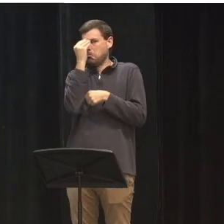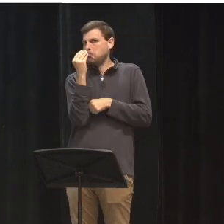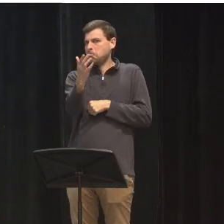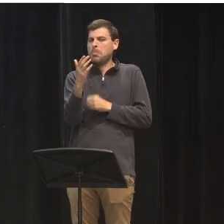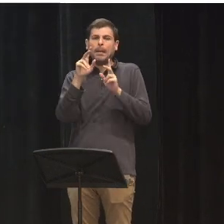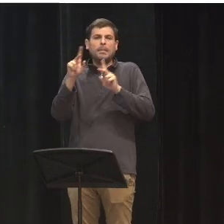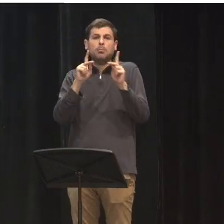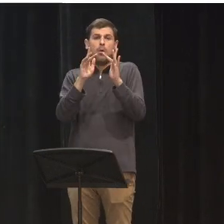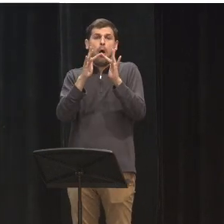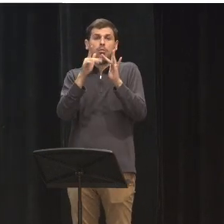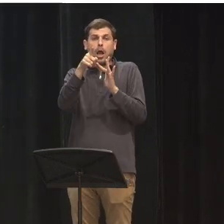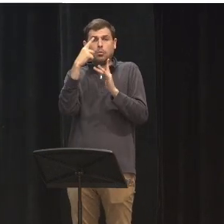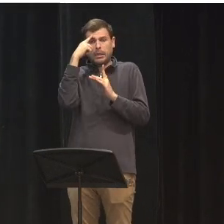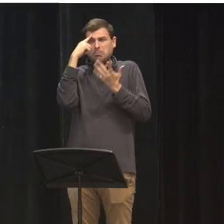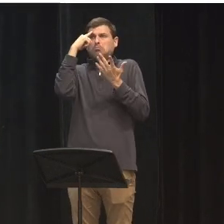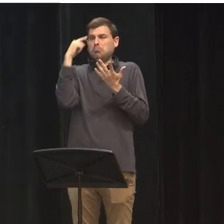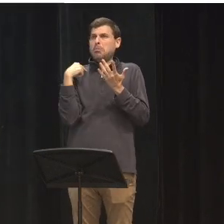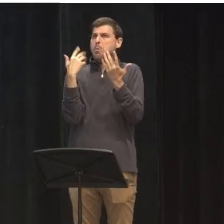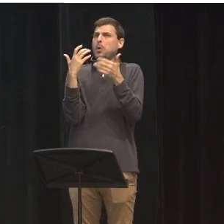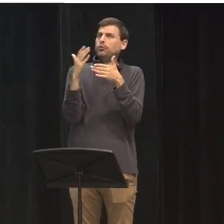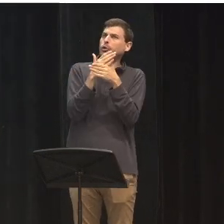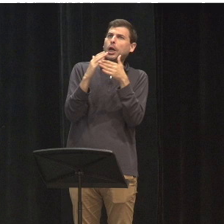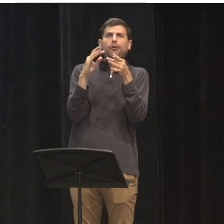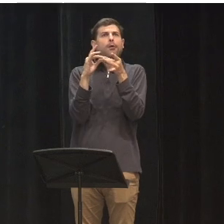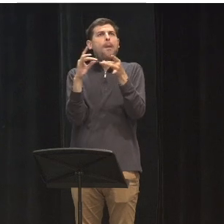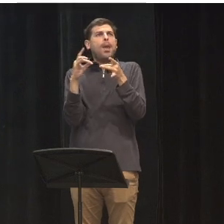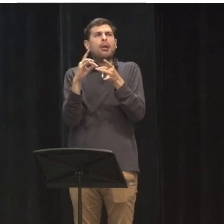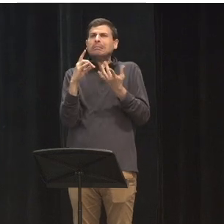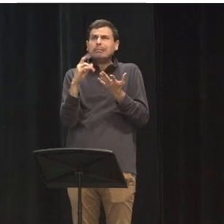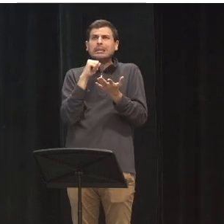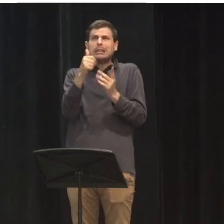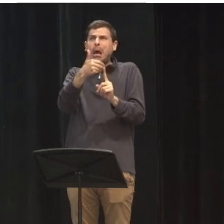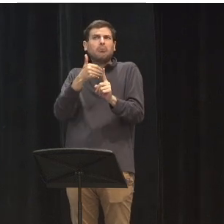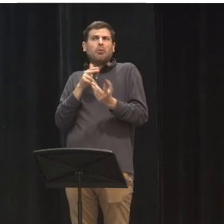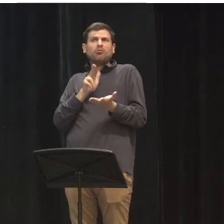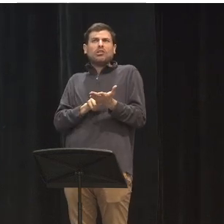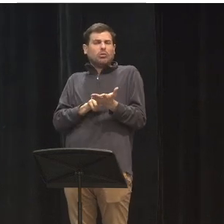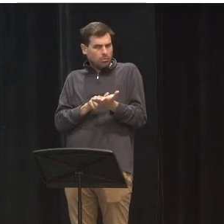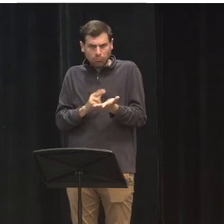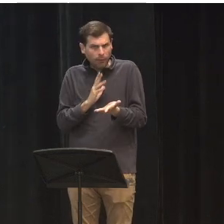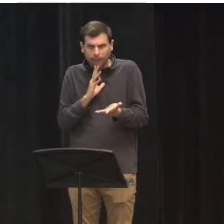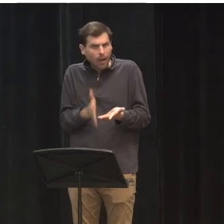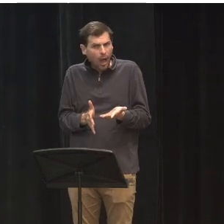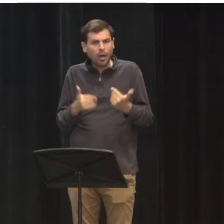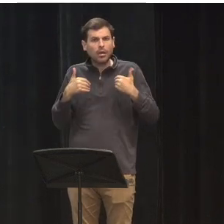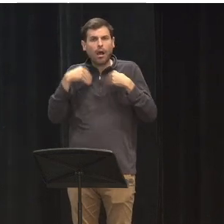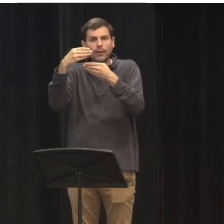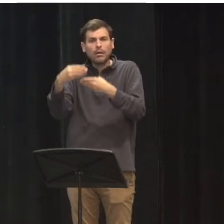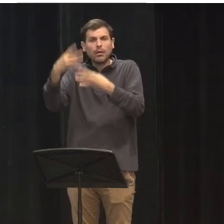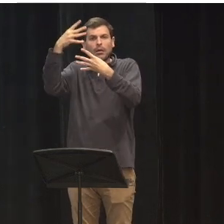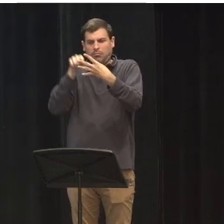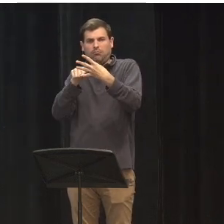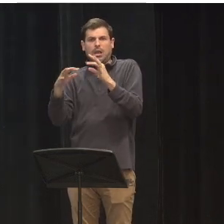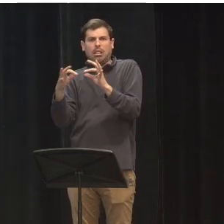others who are online are thinking they'd like to share a comment or a question, All you need to do is to click